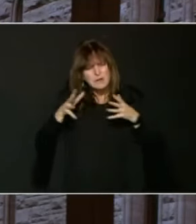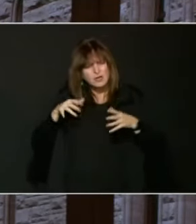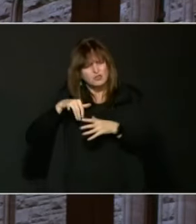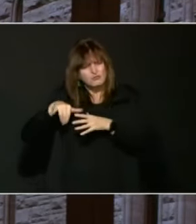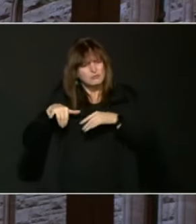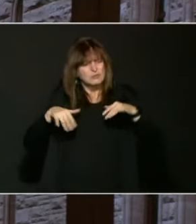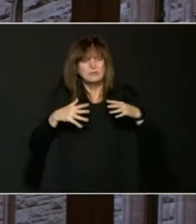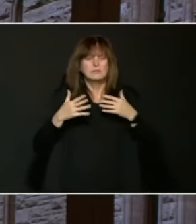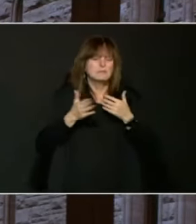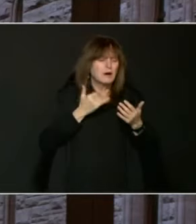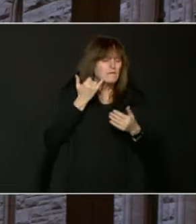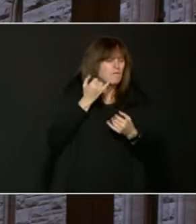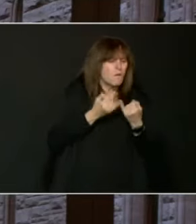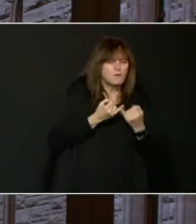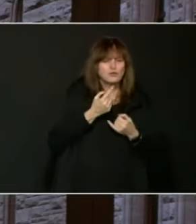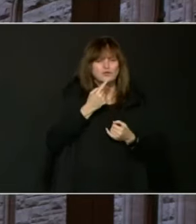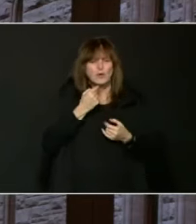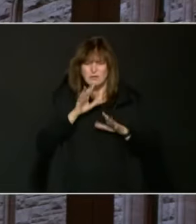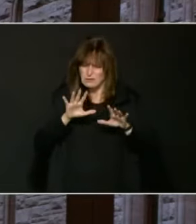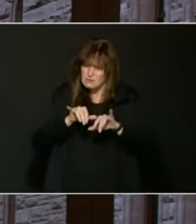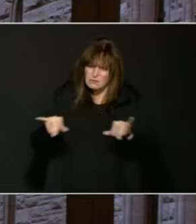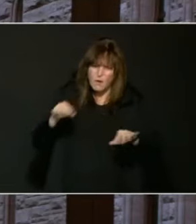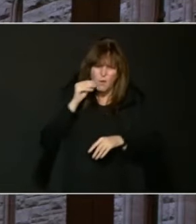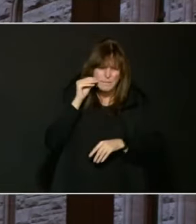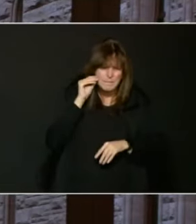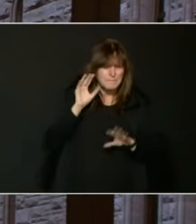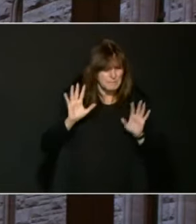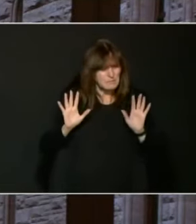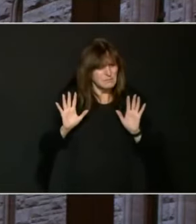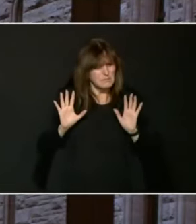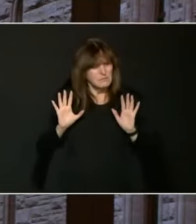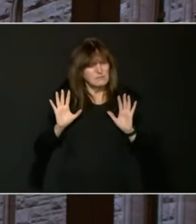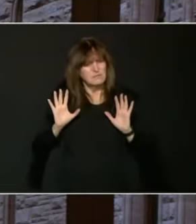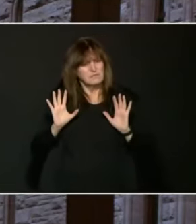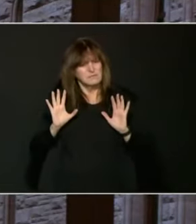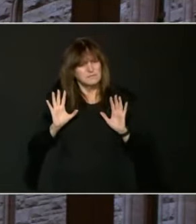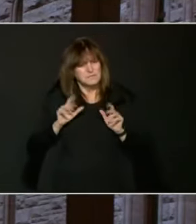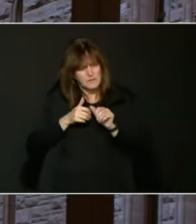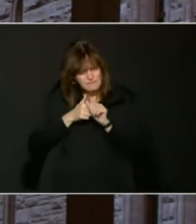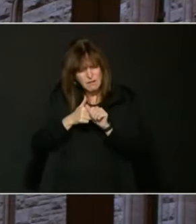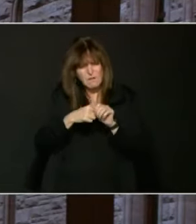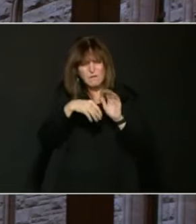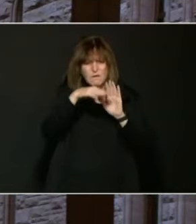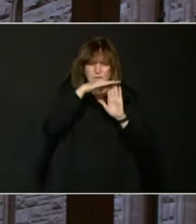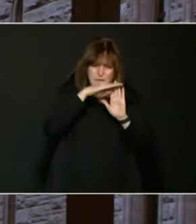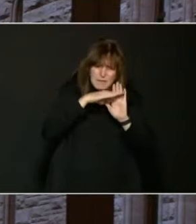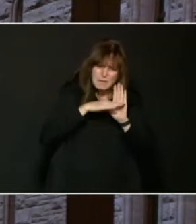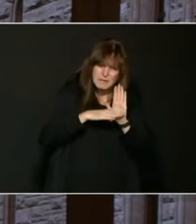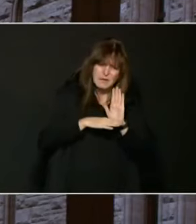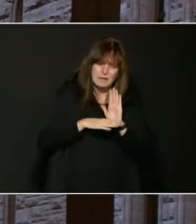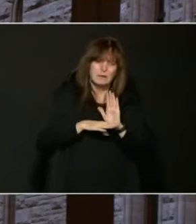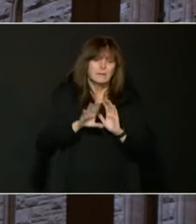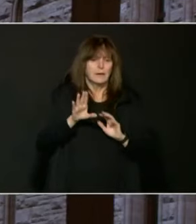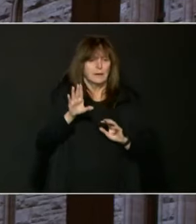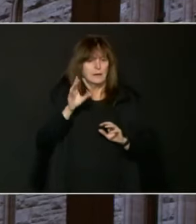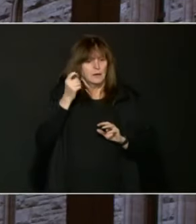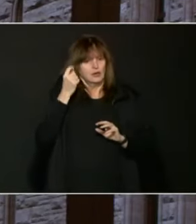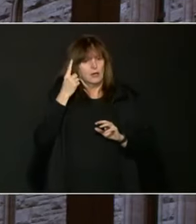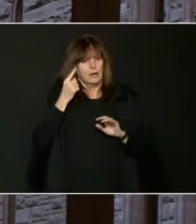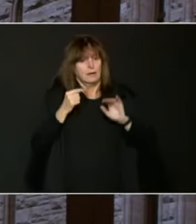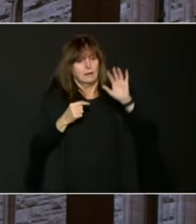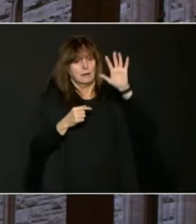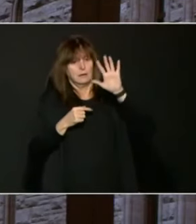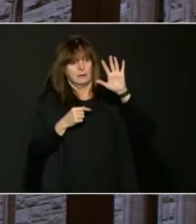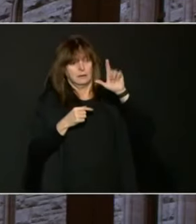personally adhering to those principles, because that's what causes the spread. But he is worried about travel up to his area